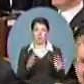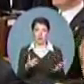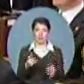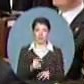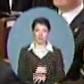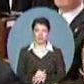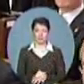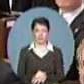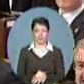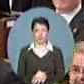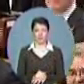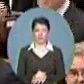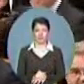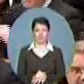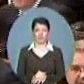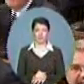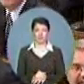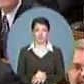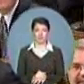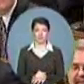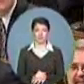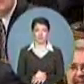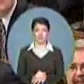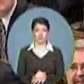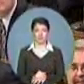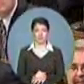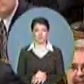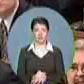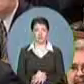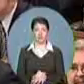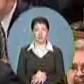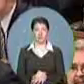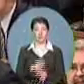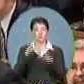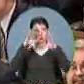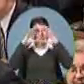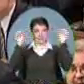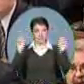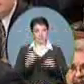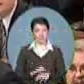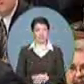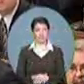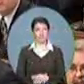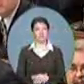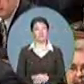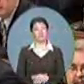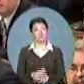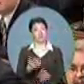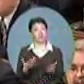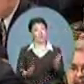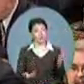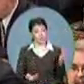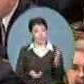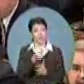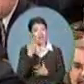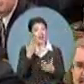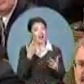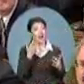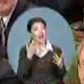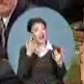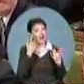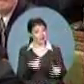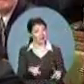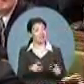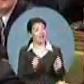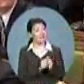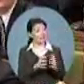Speaker, I am pleased to say that we have a new ITAR agreement with the United States. And we are the only country that has